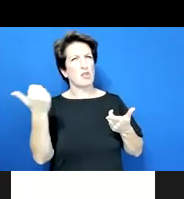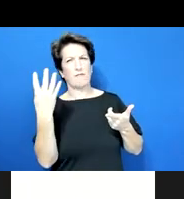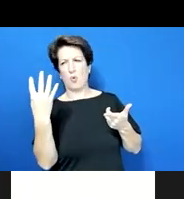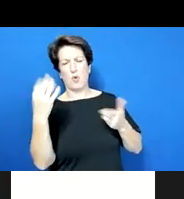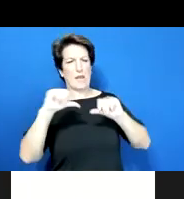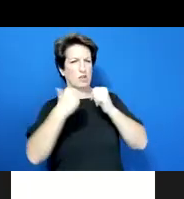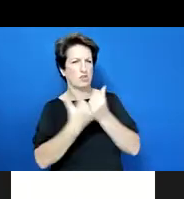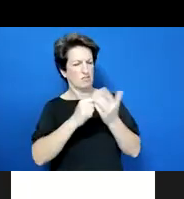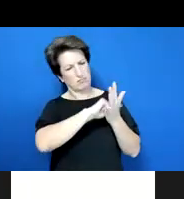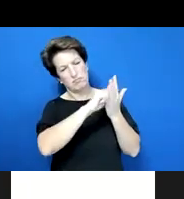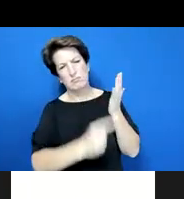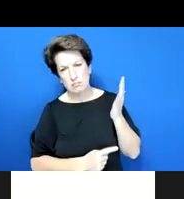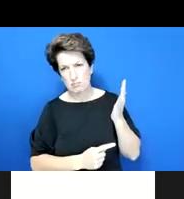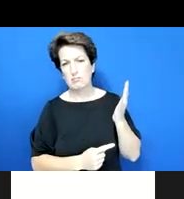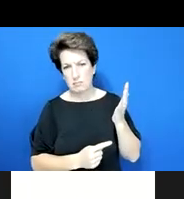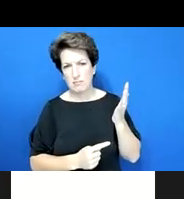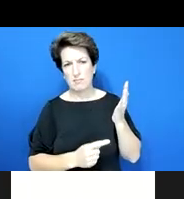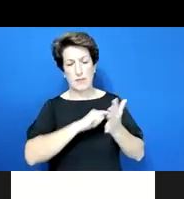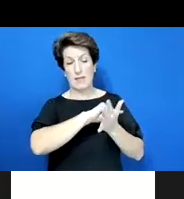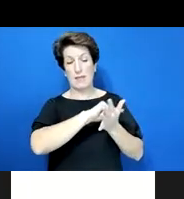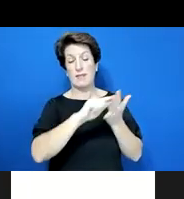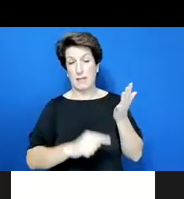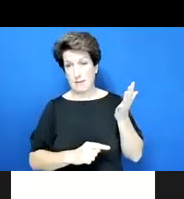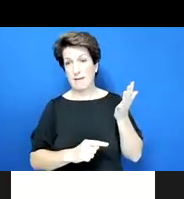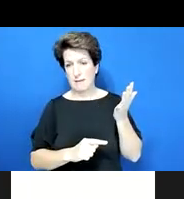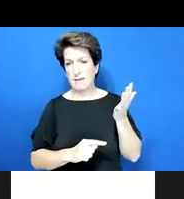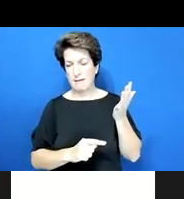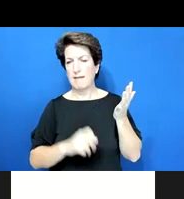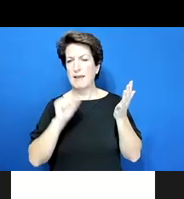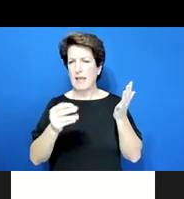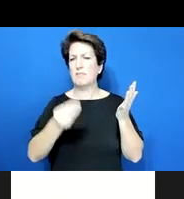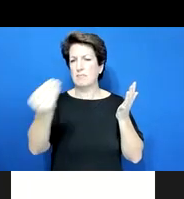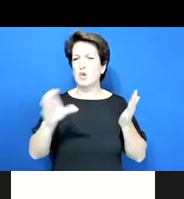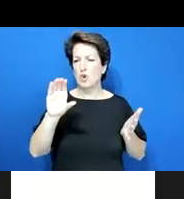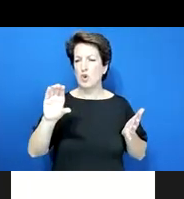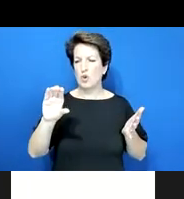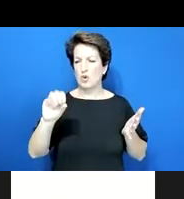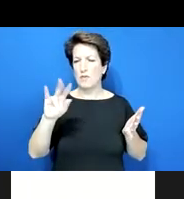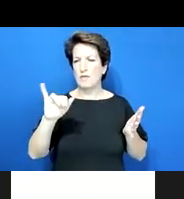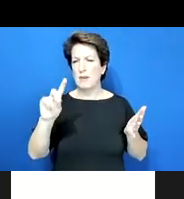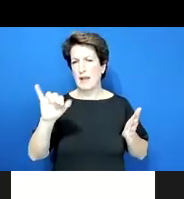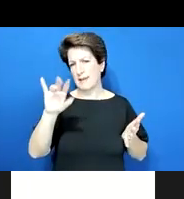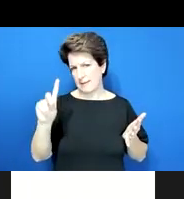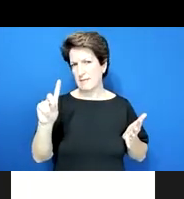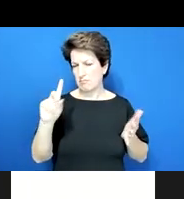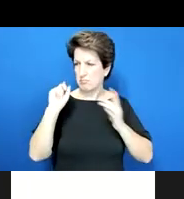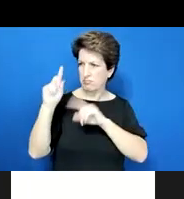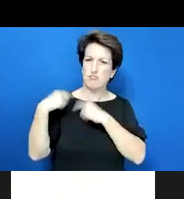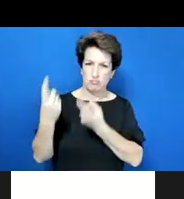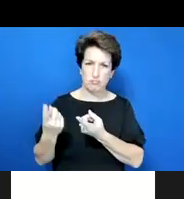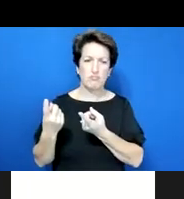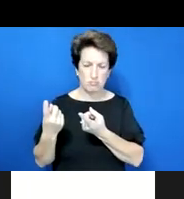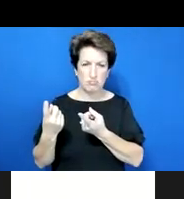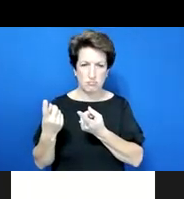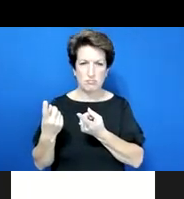other agencies that do provide COVID IDs and have been doing that for quite a while.